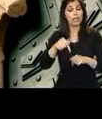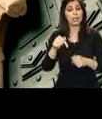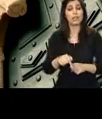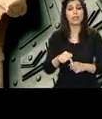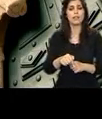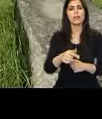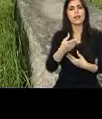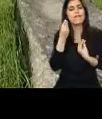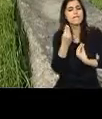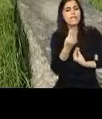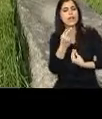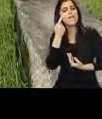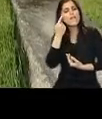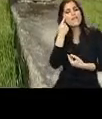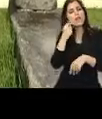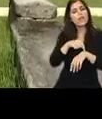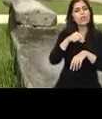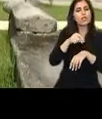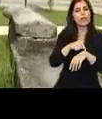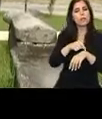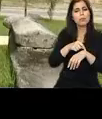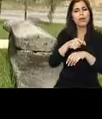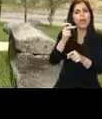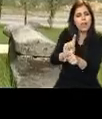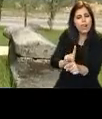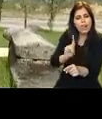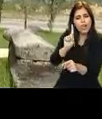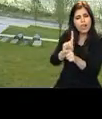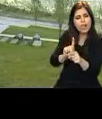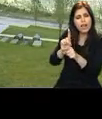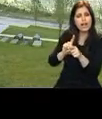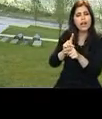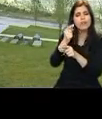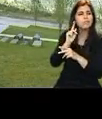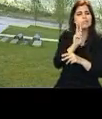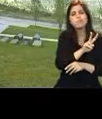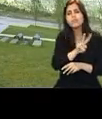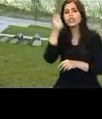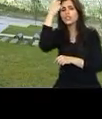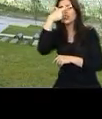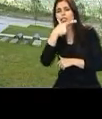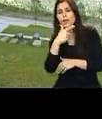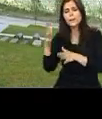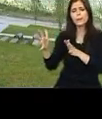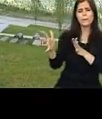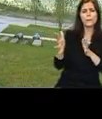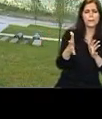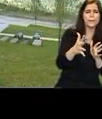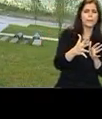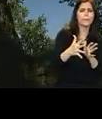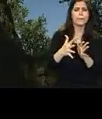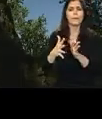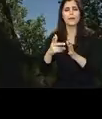Here, you feel like savoring time and stopping its progression, delving into stories and experiences cradled